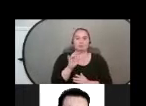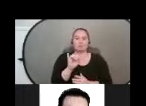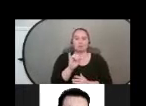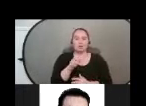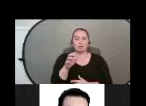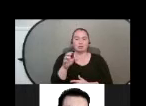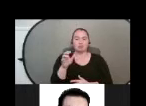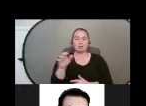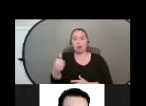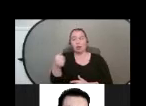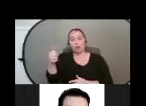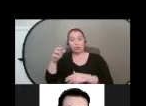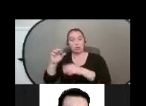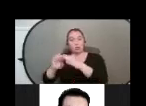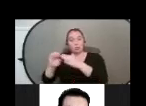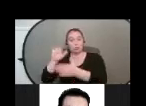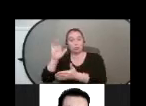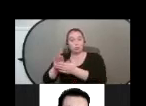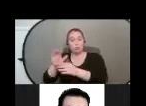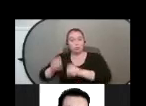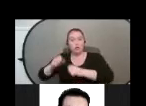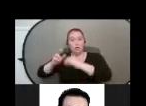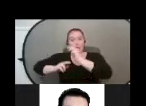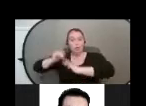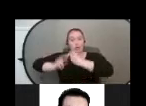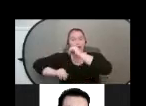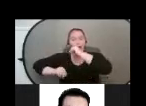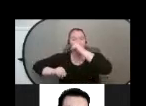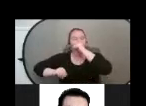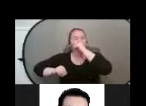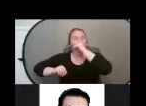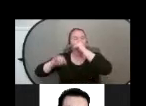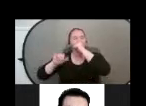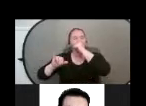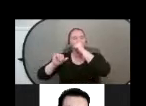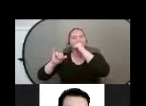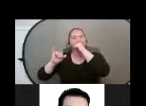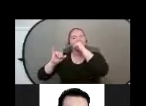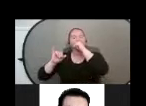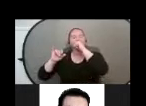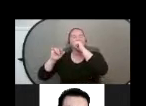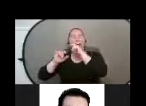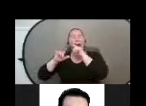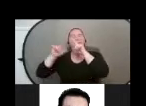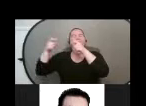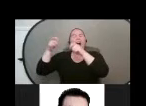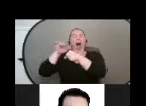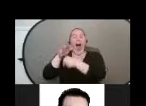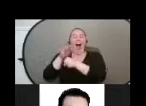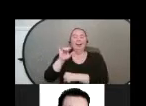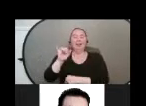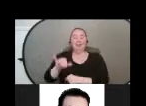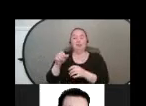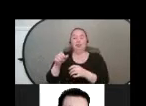of 35 large enough to accommodate all the students that live west of 35?